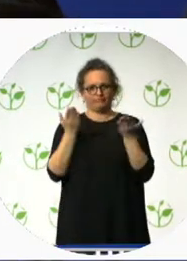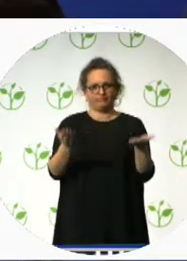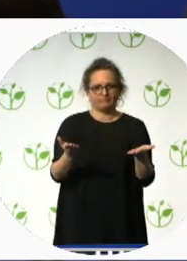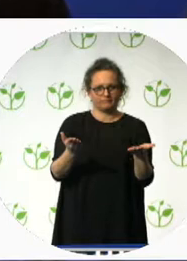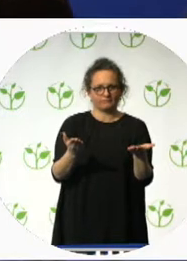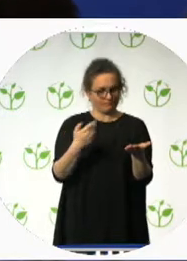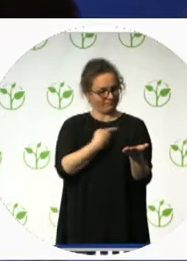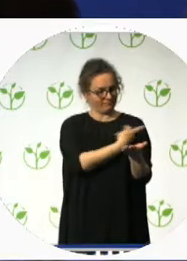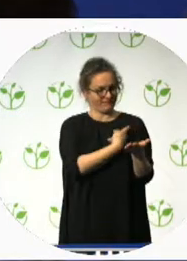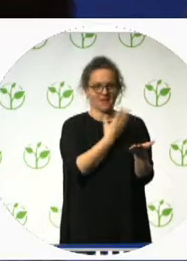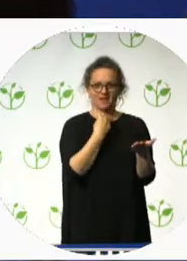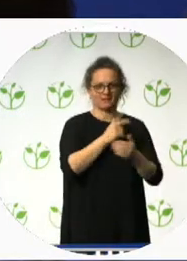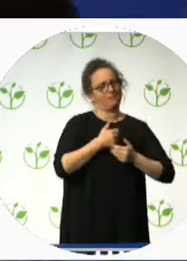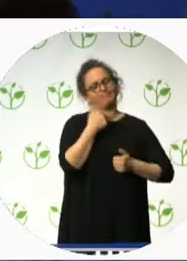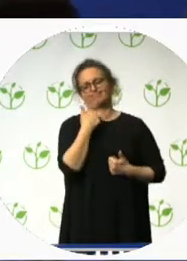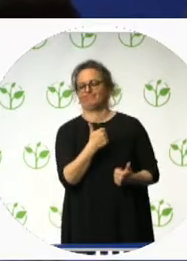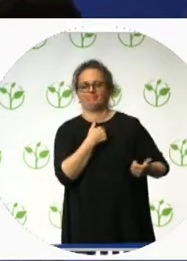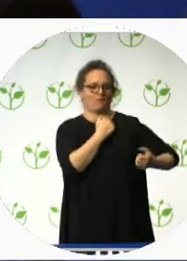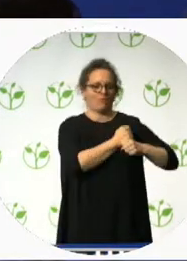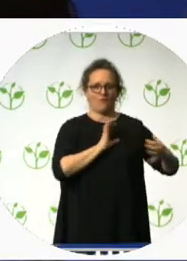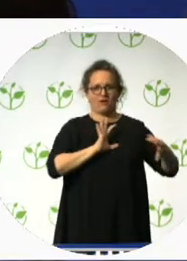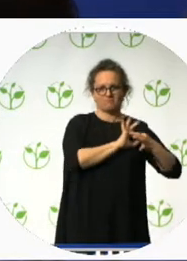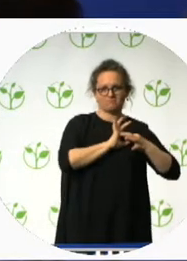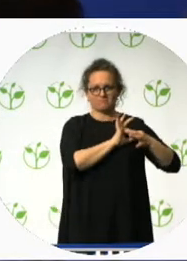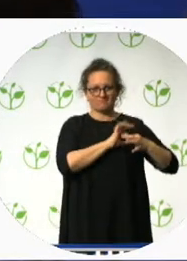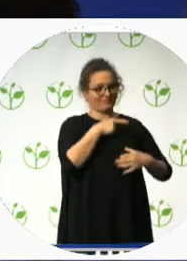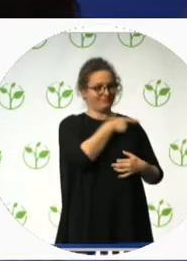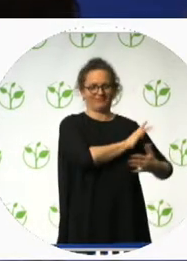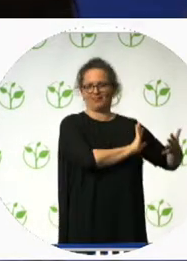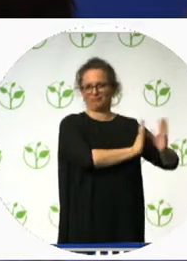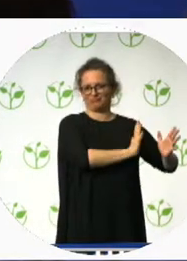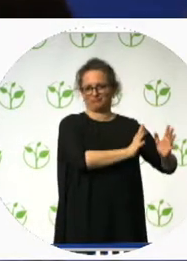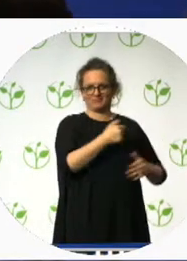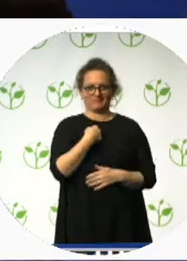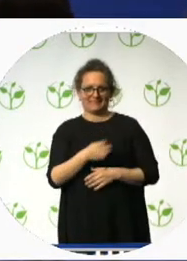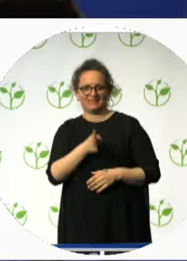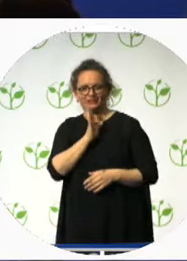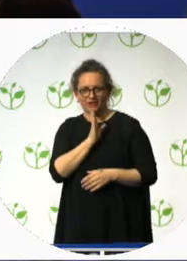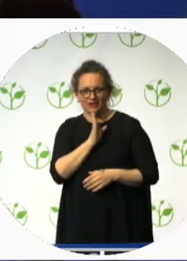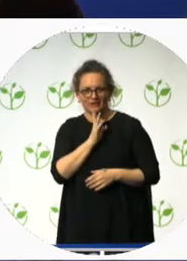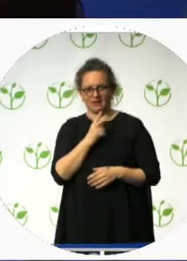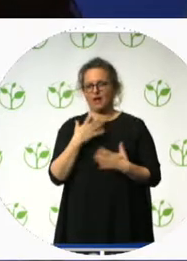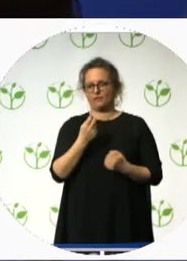Matthias, will do it in sign languages. So I think I will sit, and he will stay.